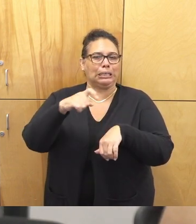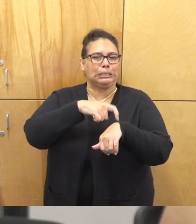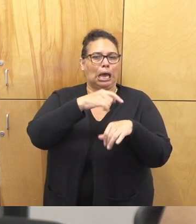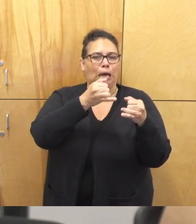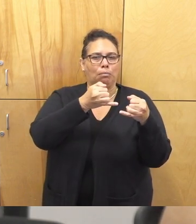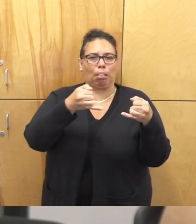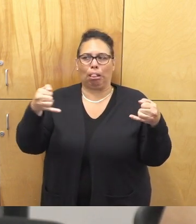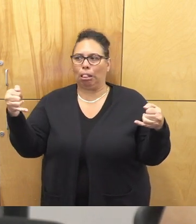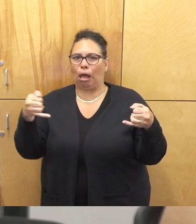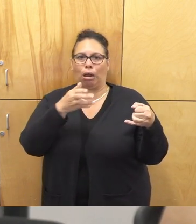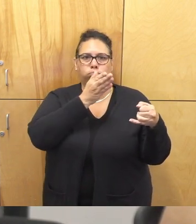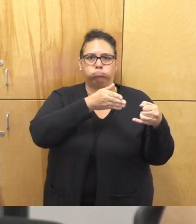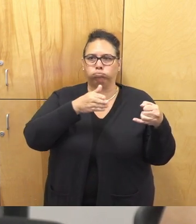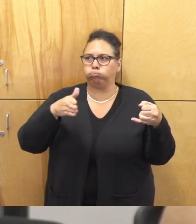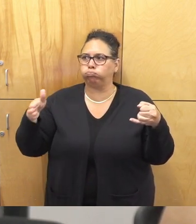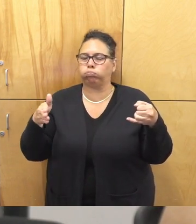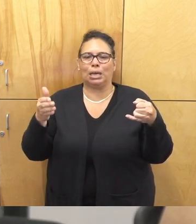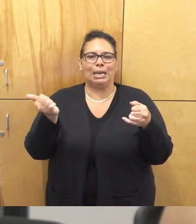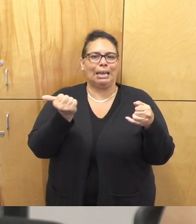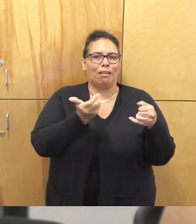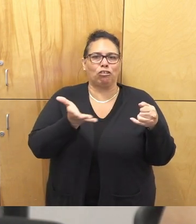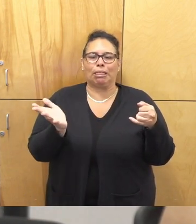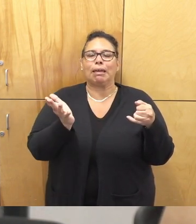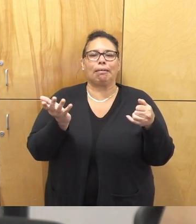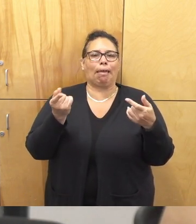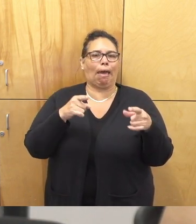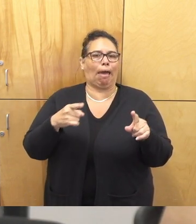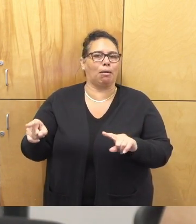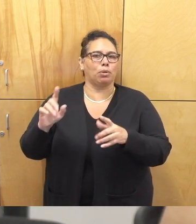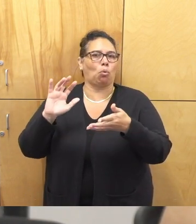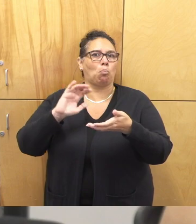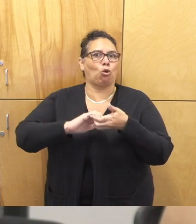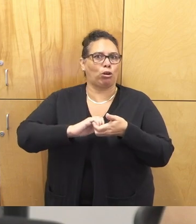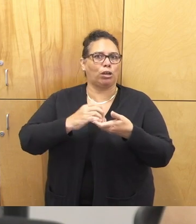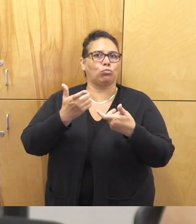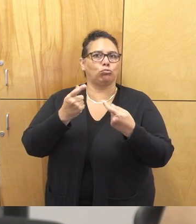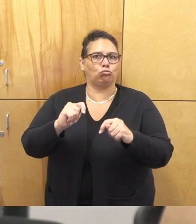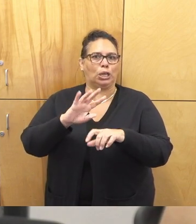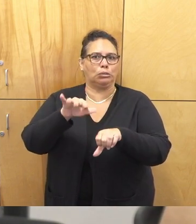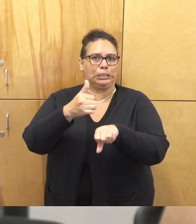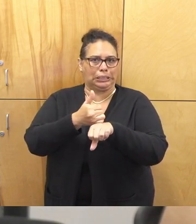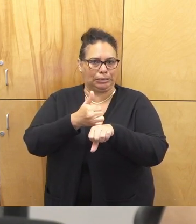events that transpired relative to the partnership that we were trying to establish.